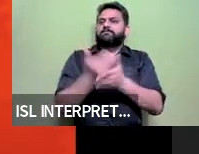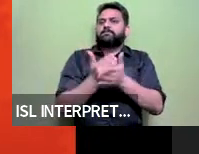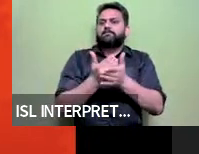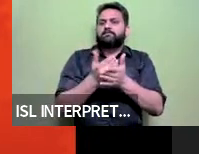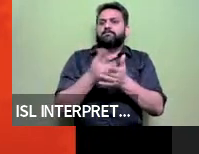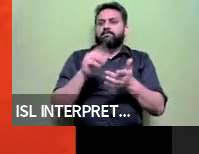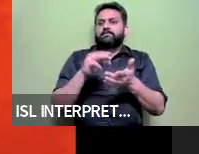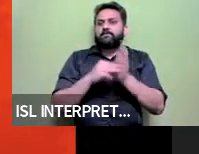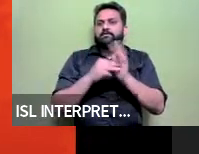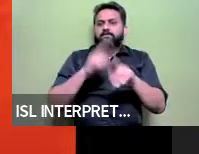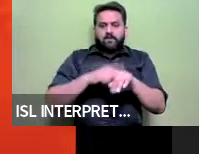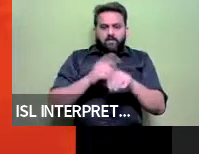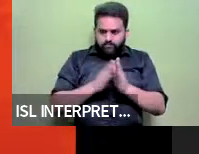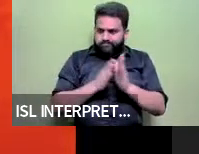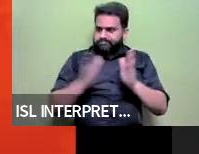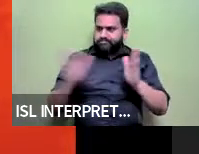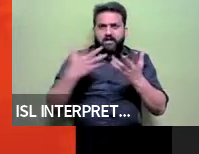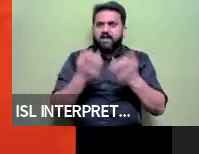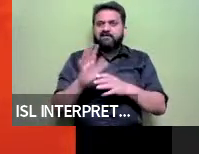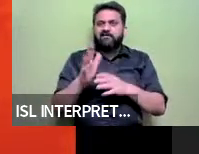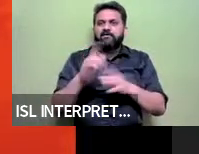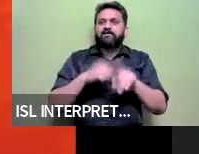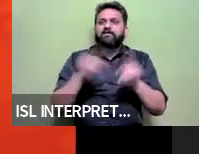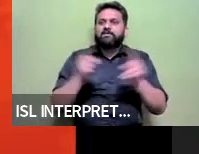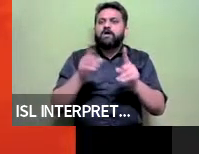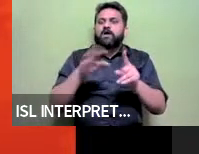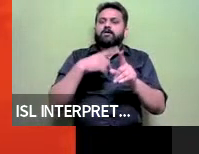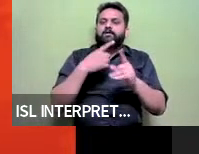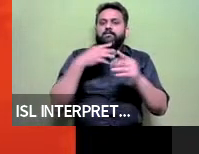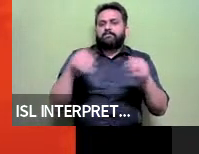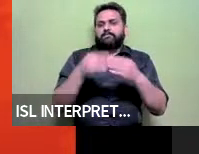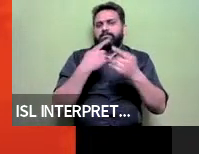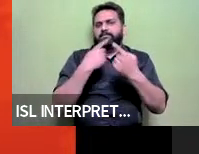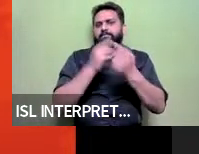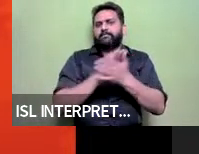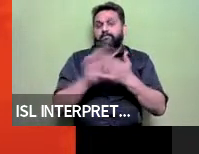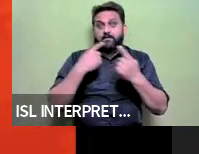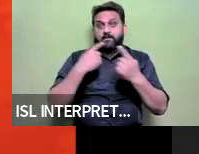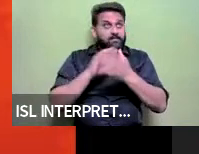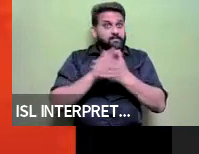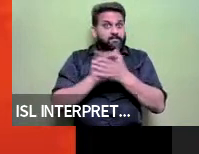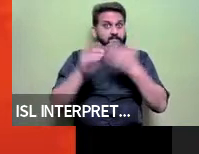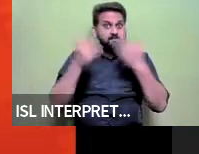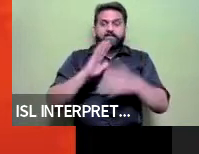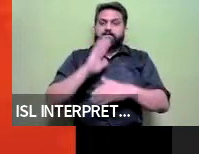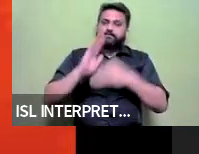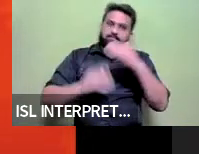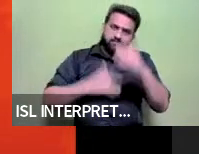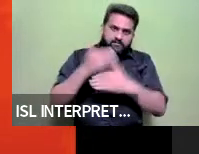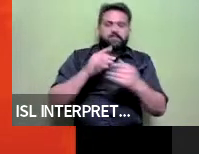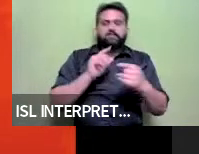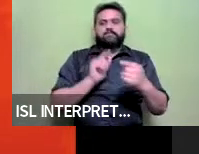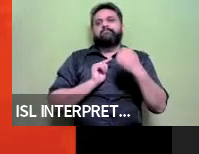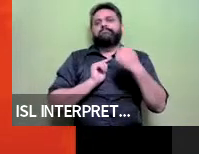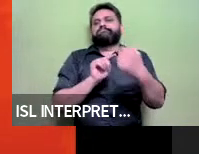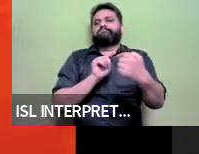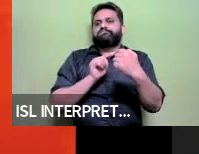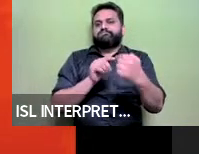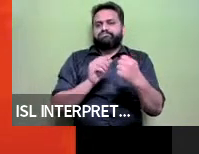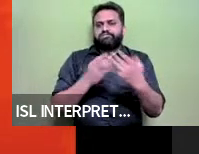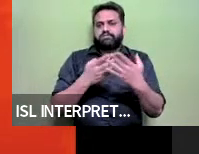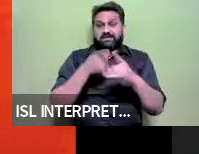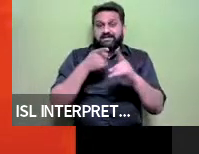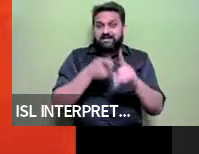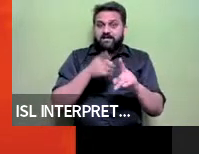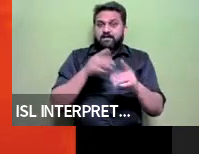have too much time. Now, once you finish that, then you have to start your argument. And this is the